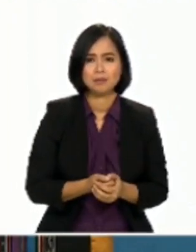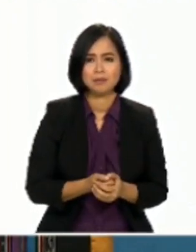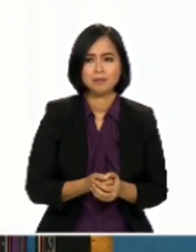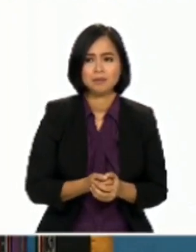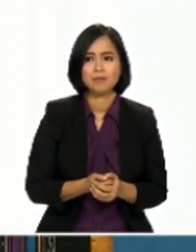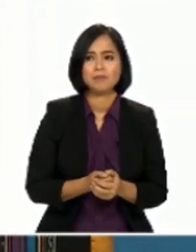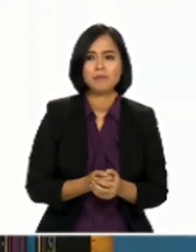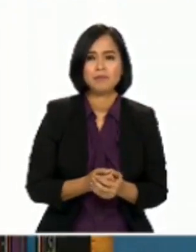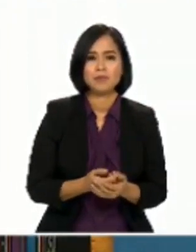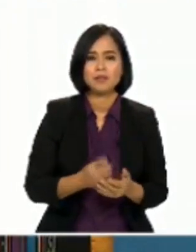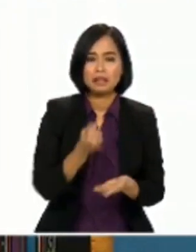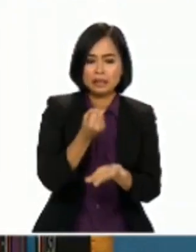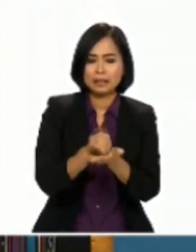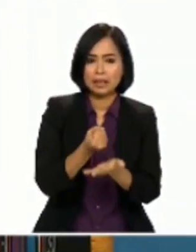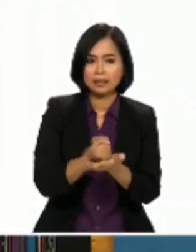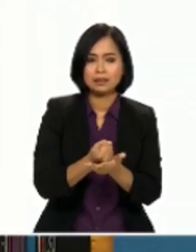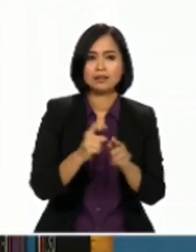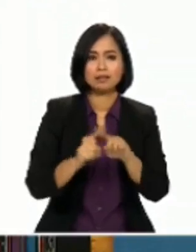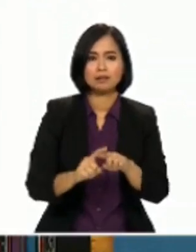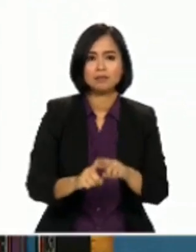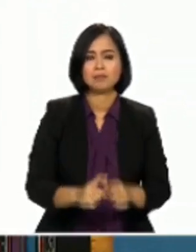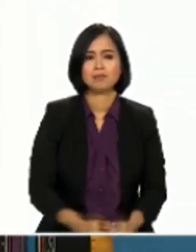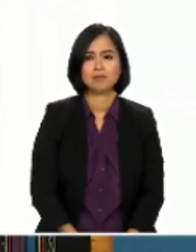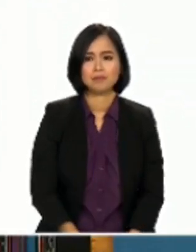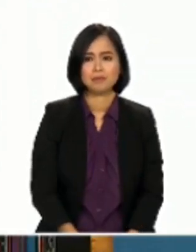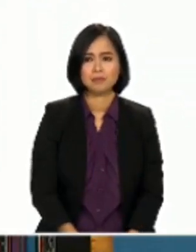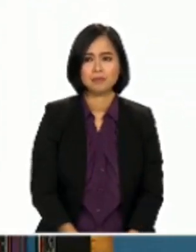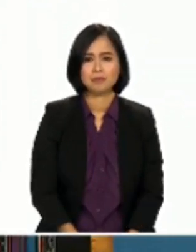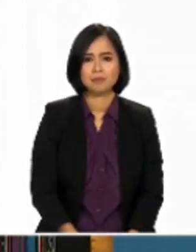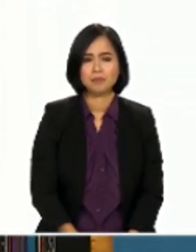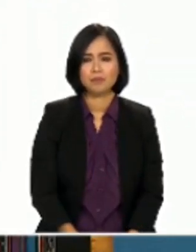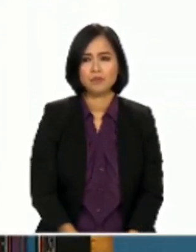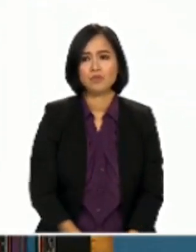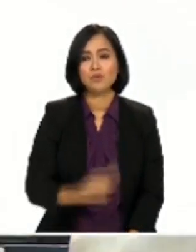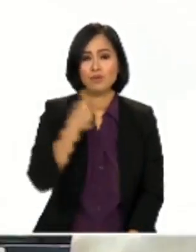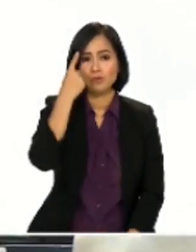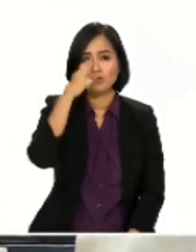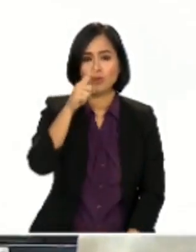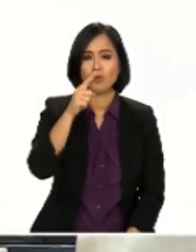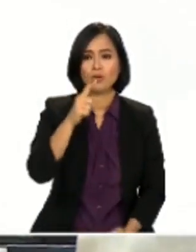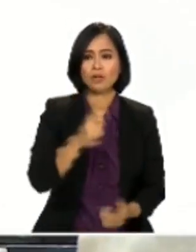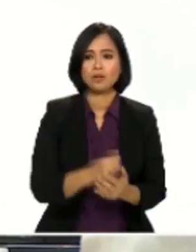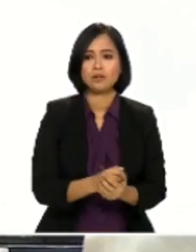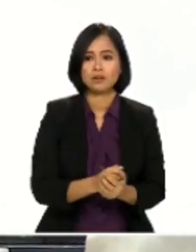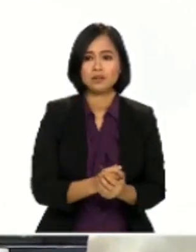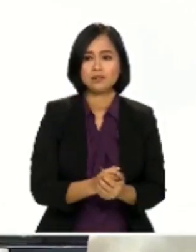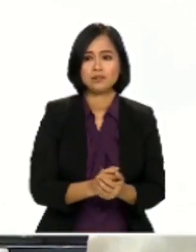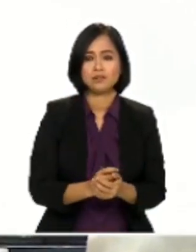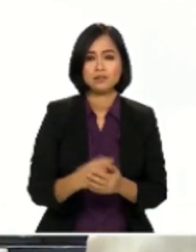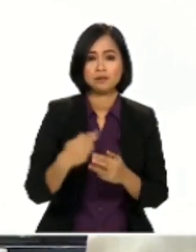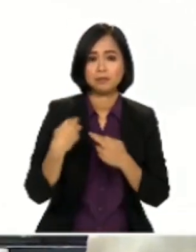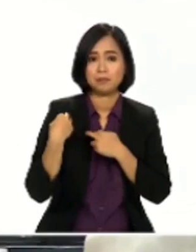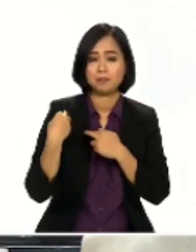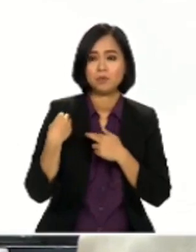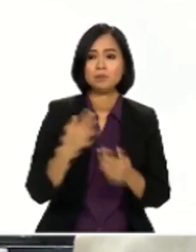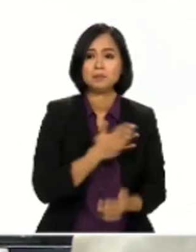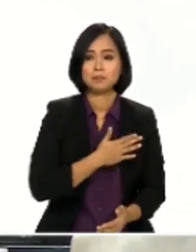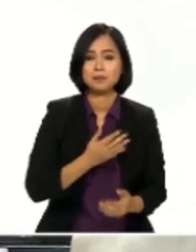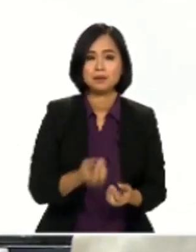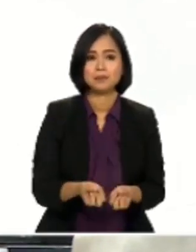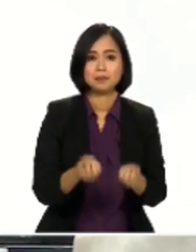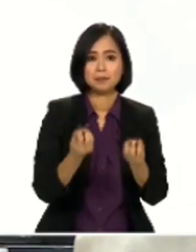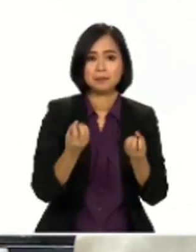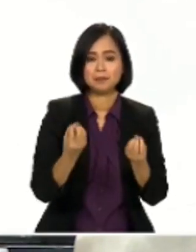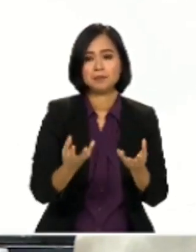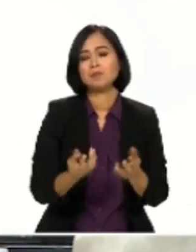from our salaries. Thanks to Executive Secretary Miguel Dia, we have increased the number of